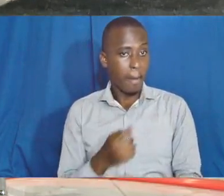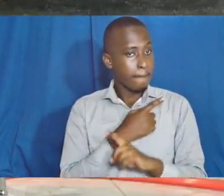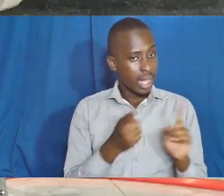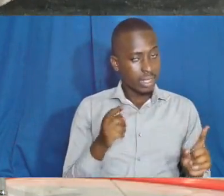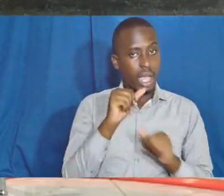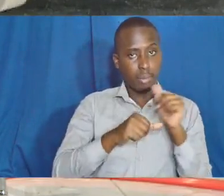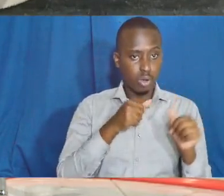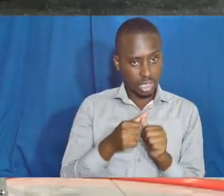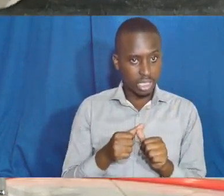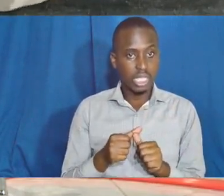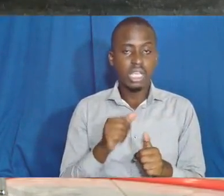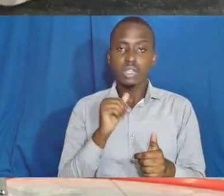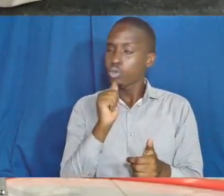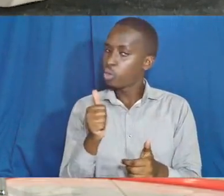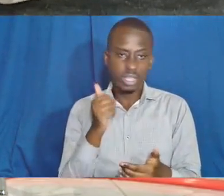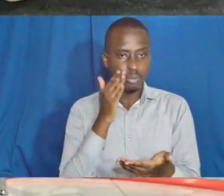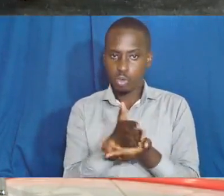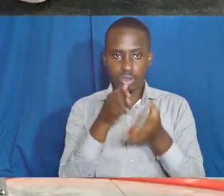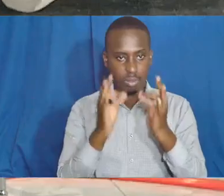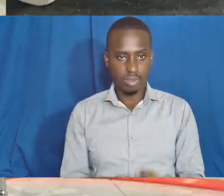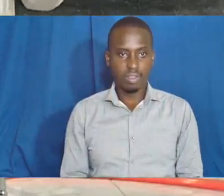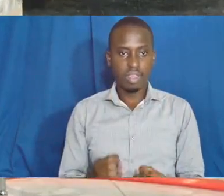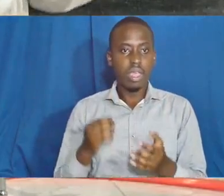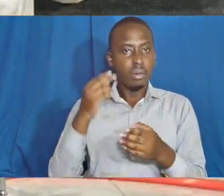substances are called mixtures.